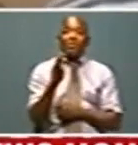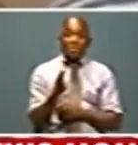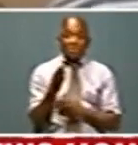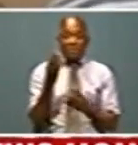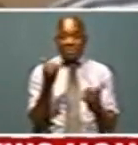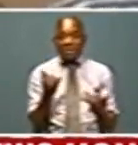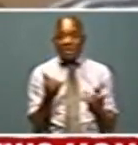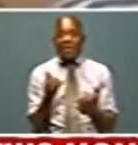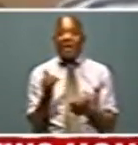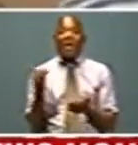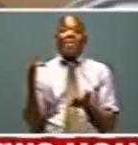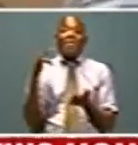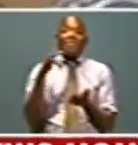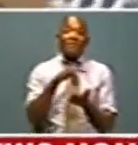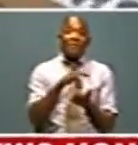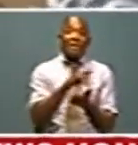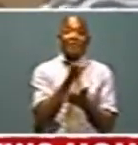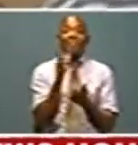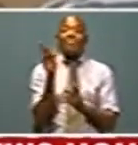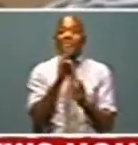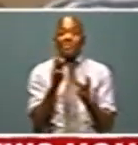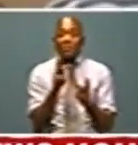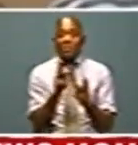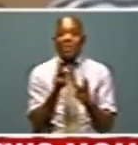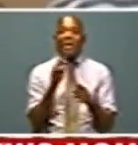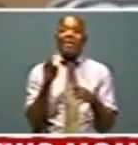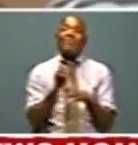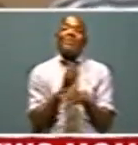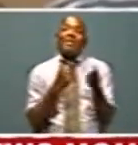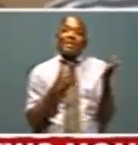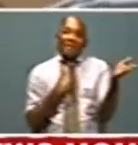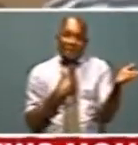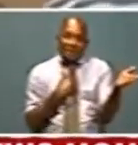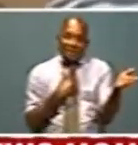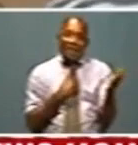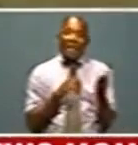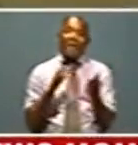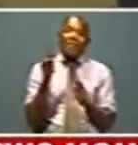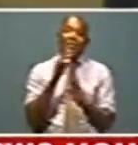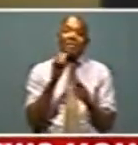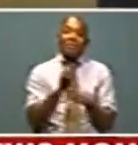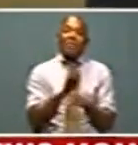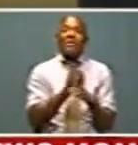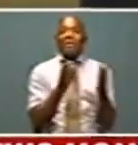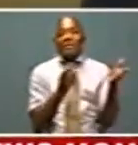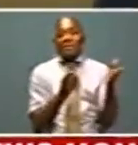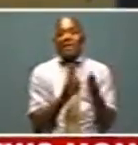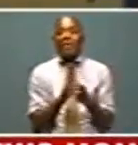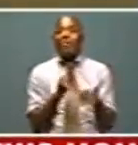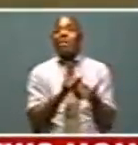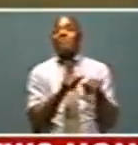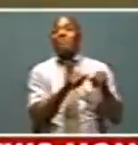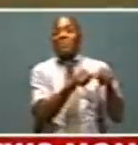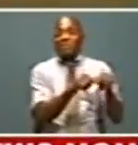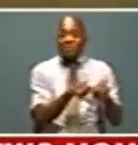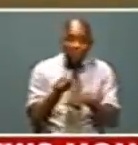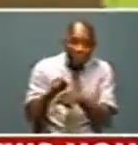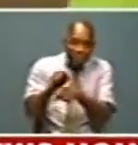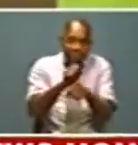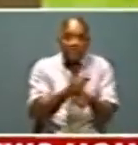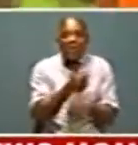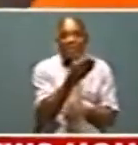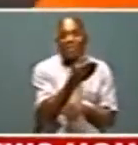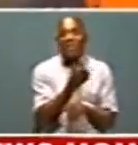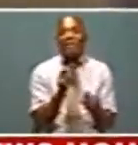the flights are beginning, people are already employed at the airport there. There will be permanent people who will be working